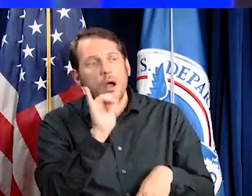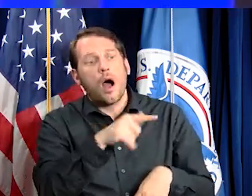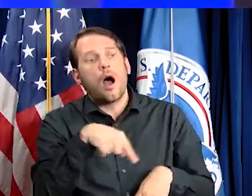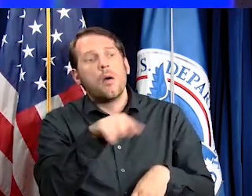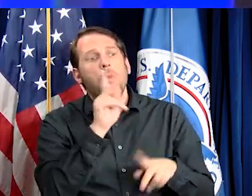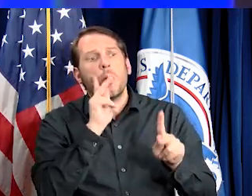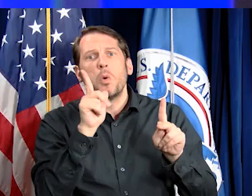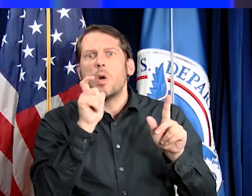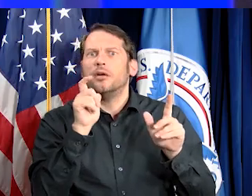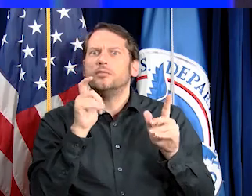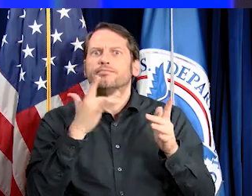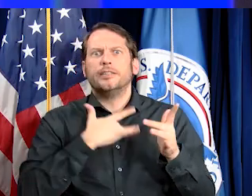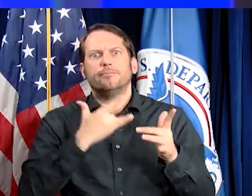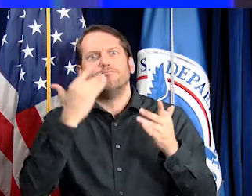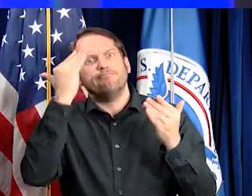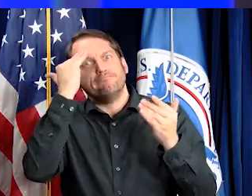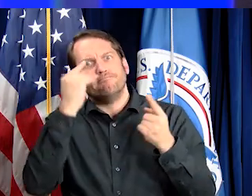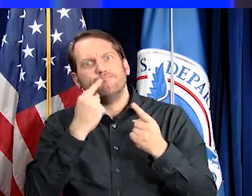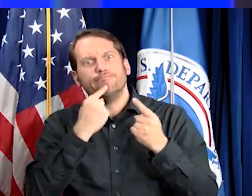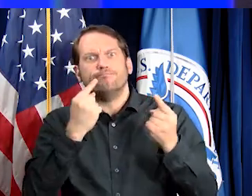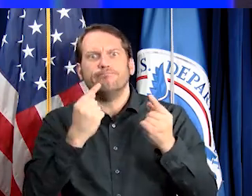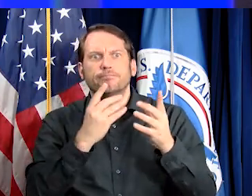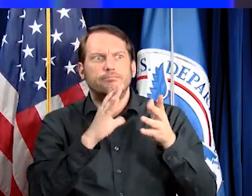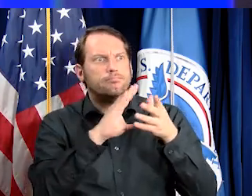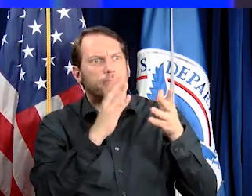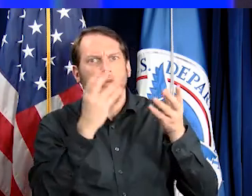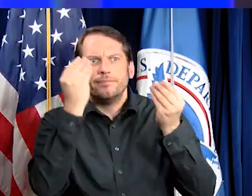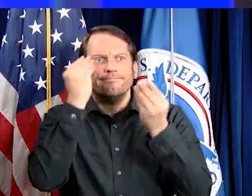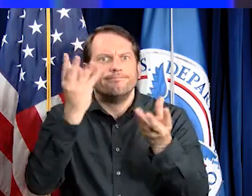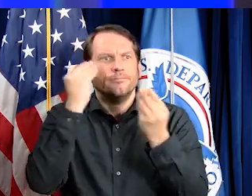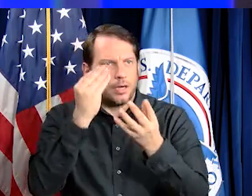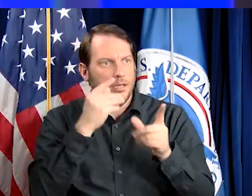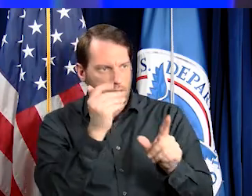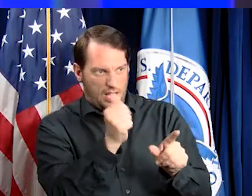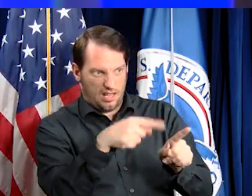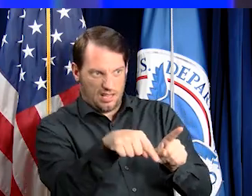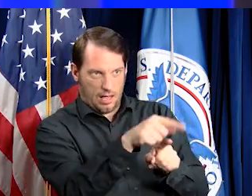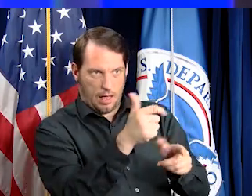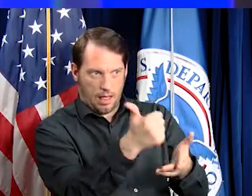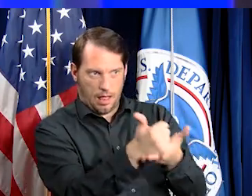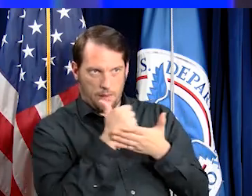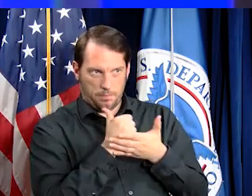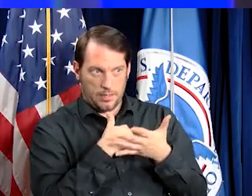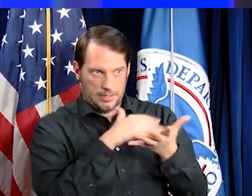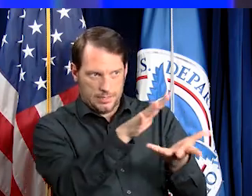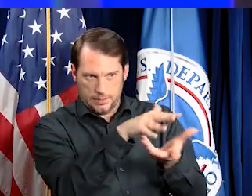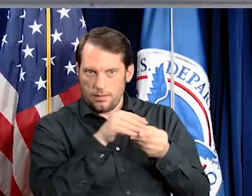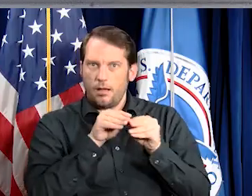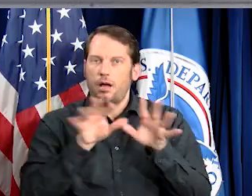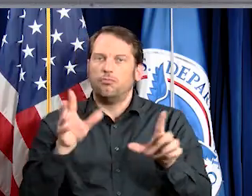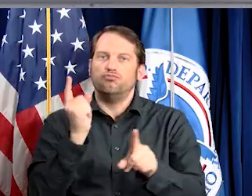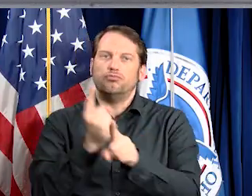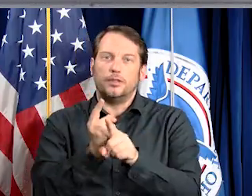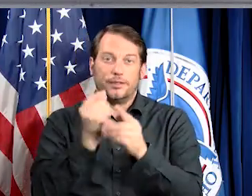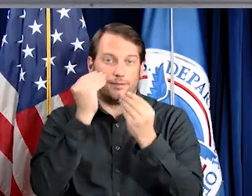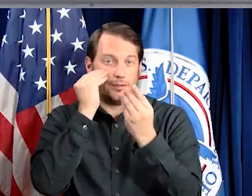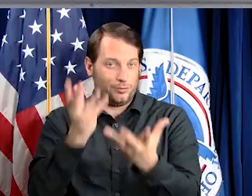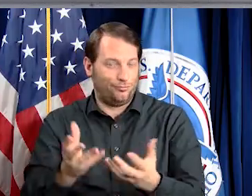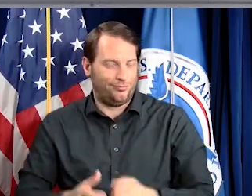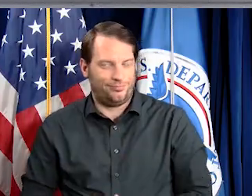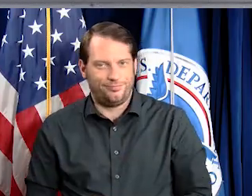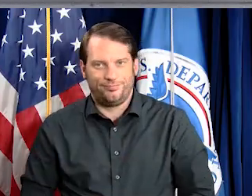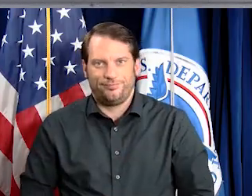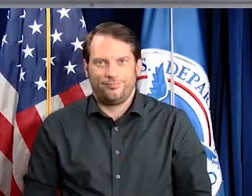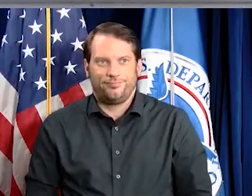or the community leaders rather, that can be important folks that can help propagate information that's actually correct. So that's